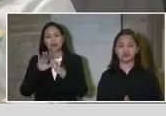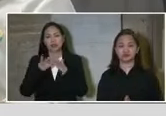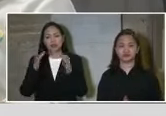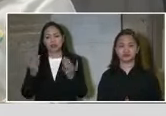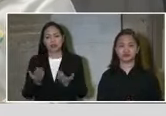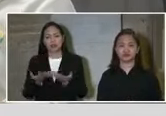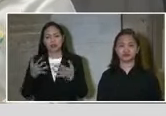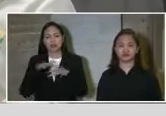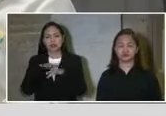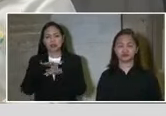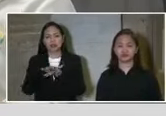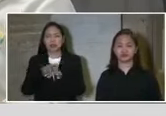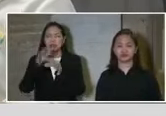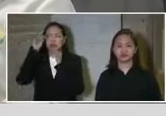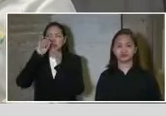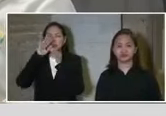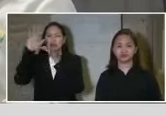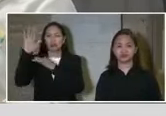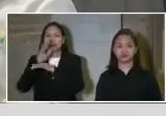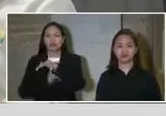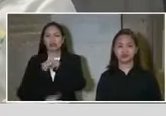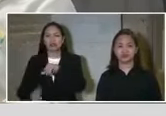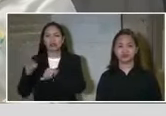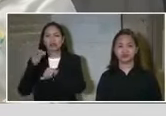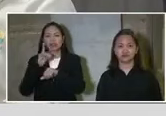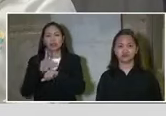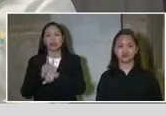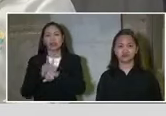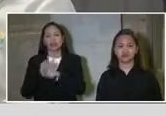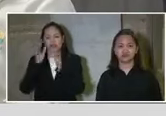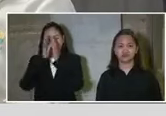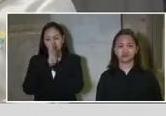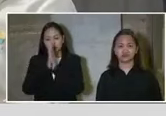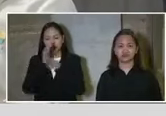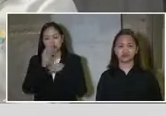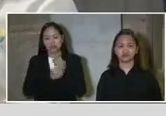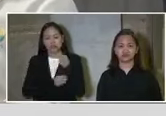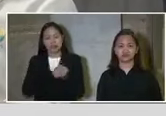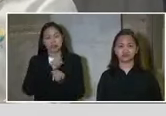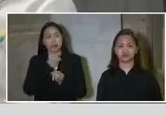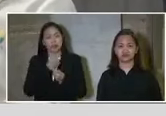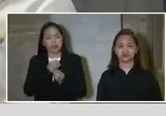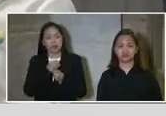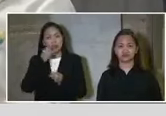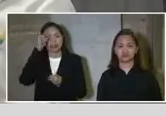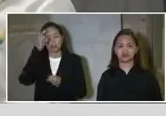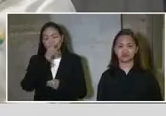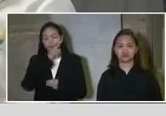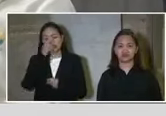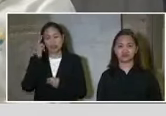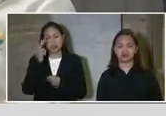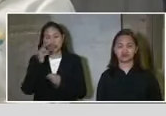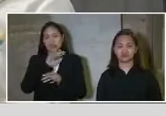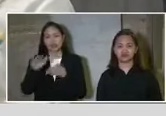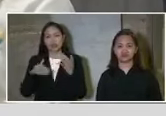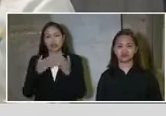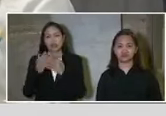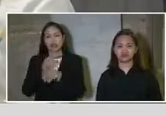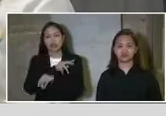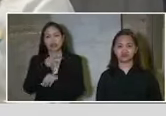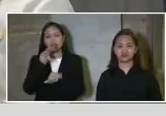be gathered into the Father's kingdom through the prayers and sacrifices of Christians in every